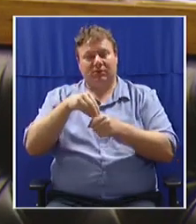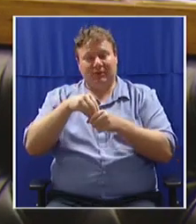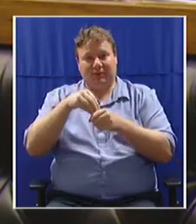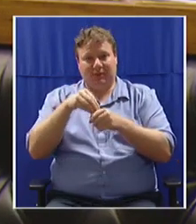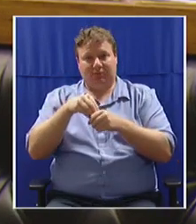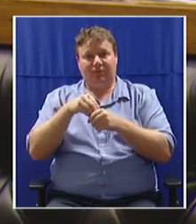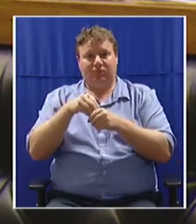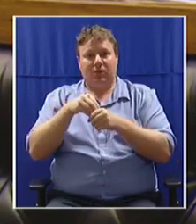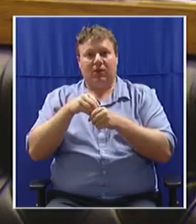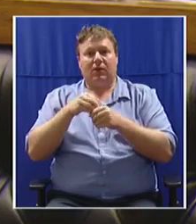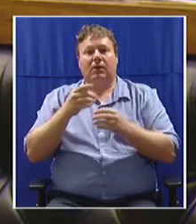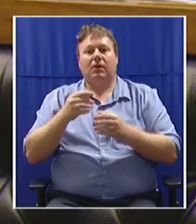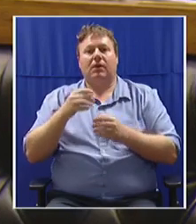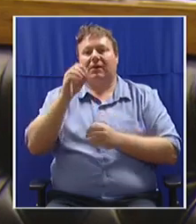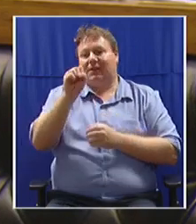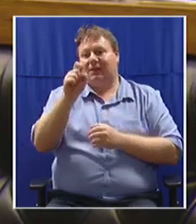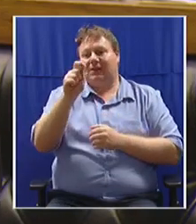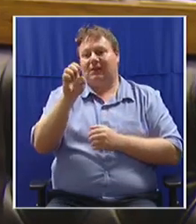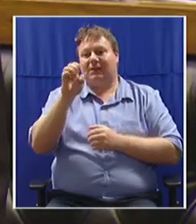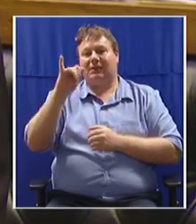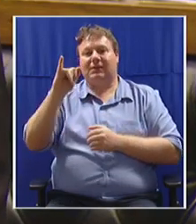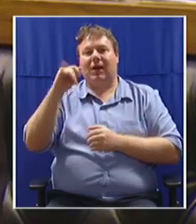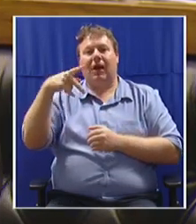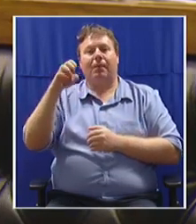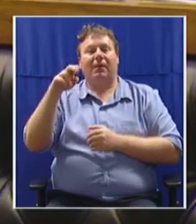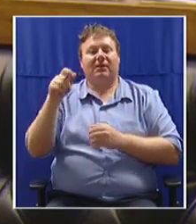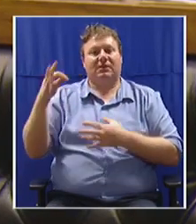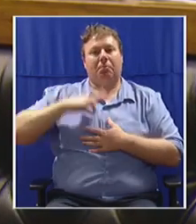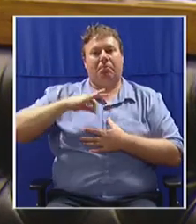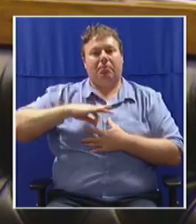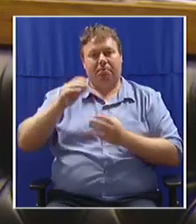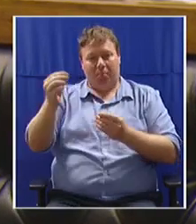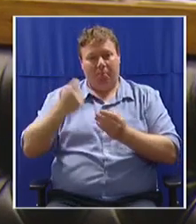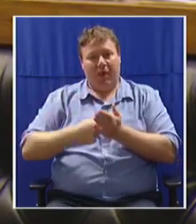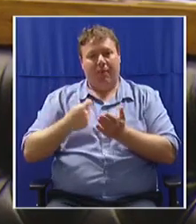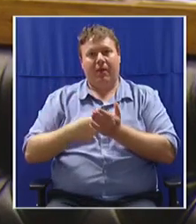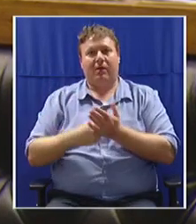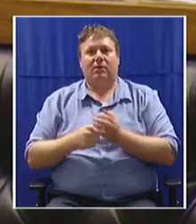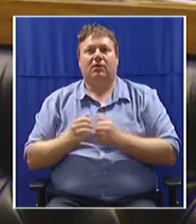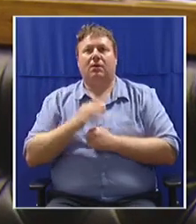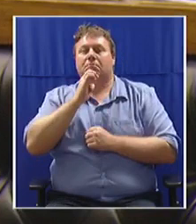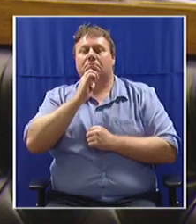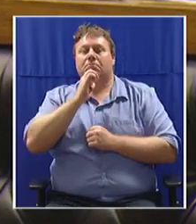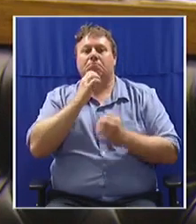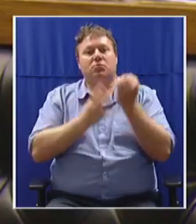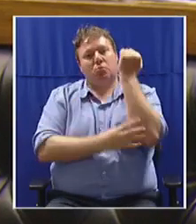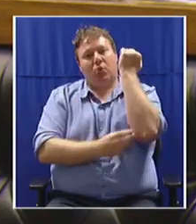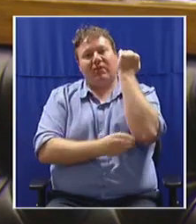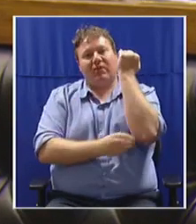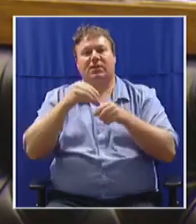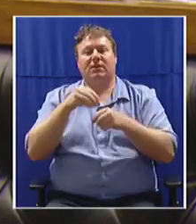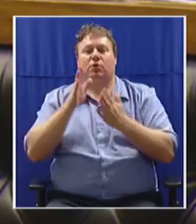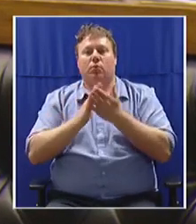sustain themselves and their families, thereby impacting and mitigating extreme poverty in our